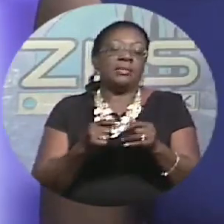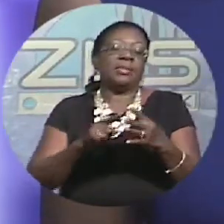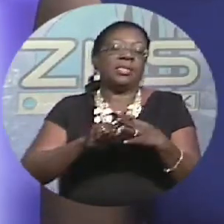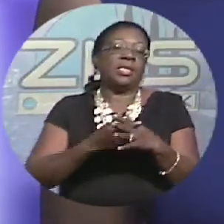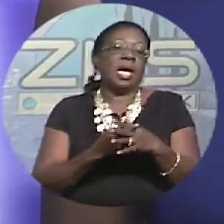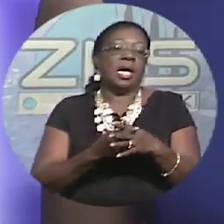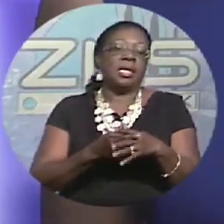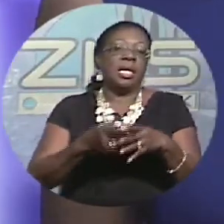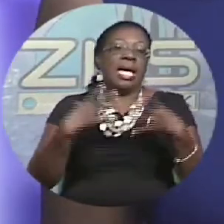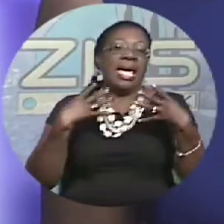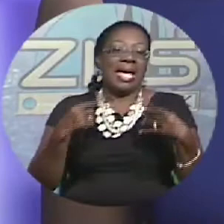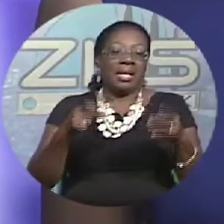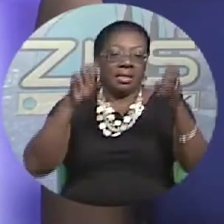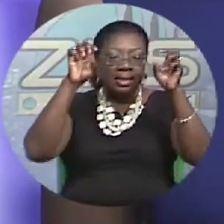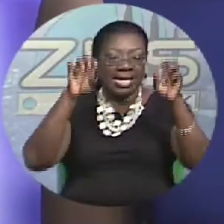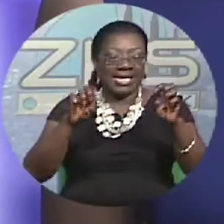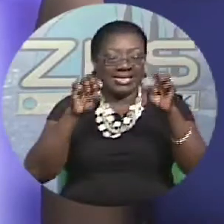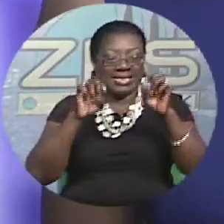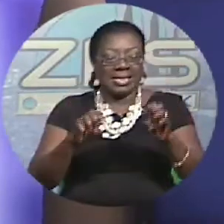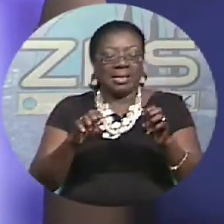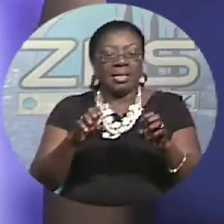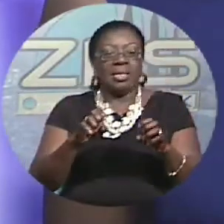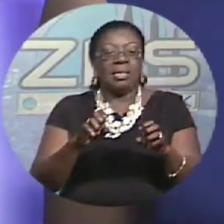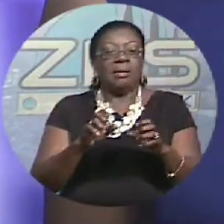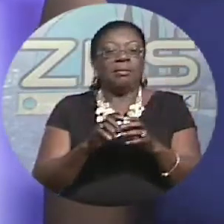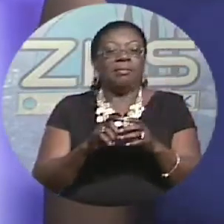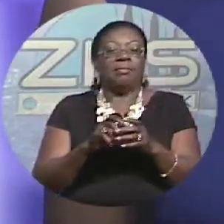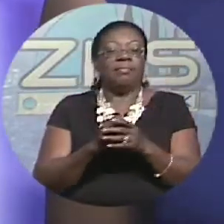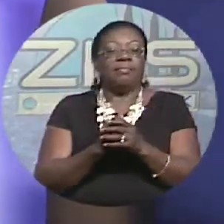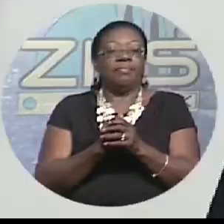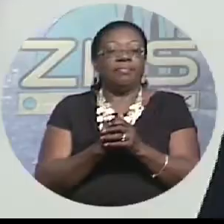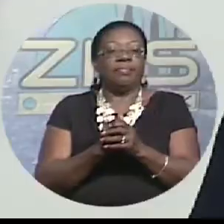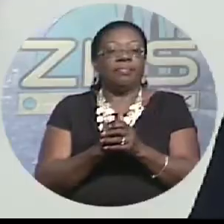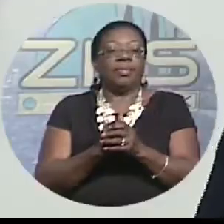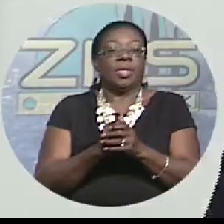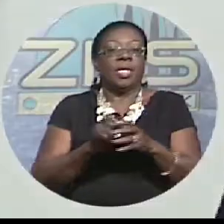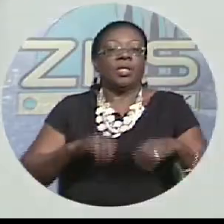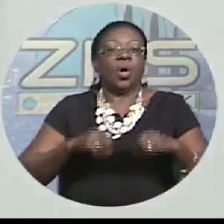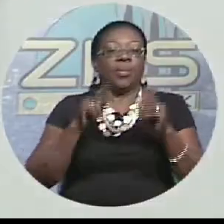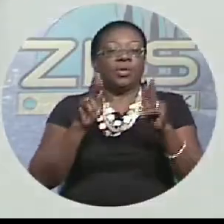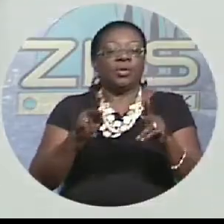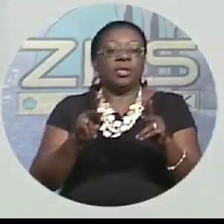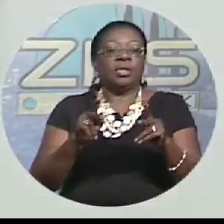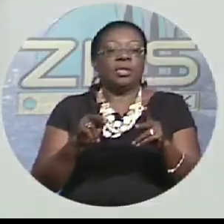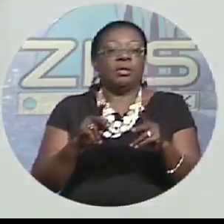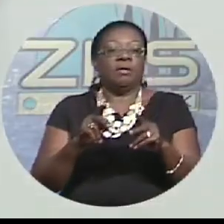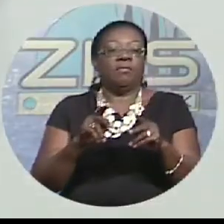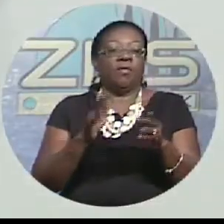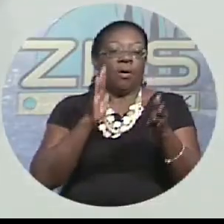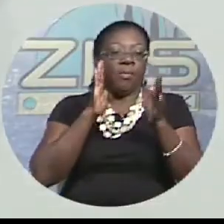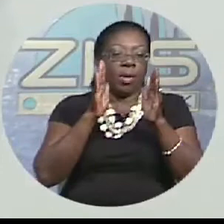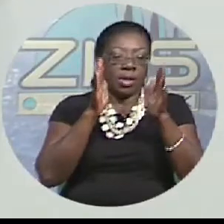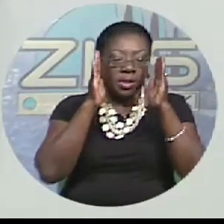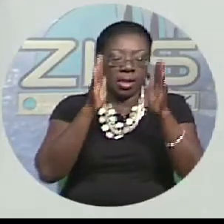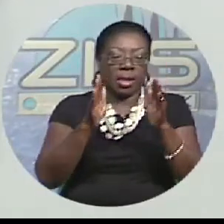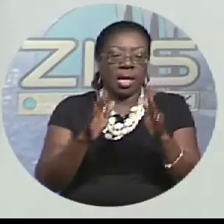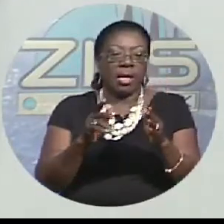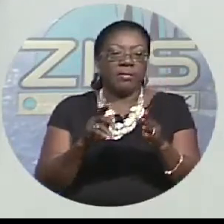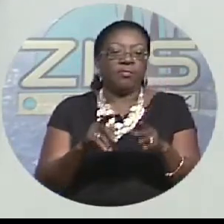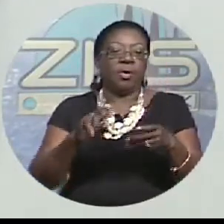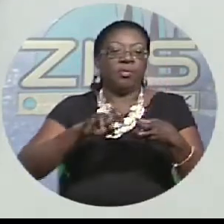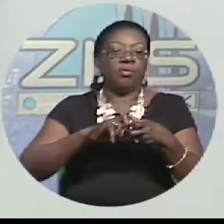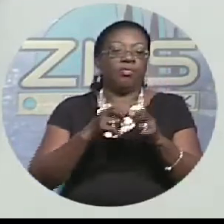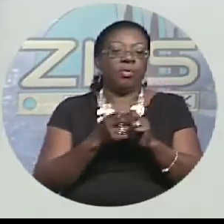health information so they can further protect themselves. The opportunity for monitoring and risk reduction